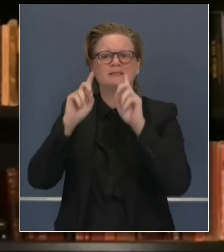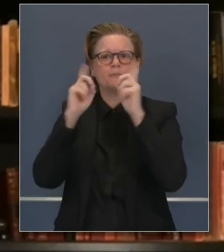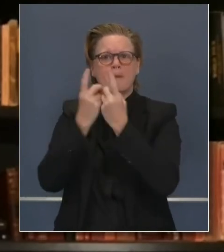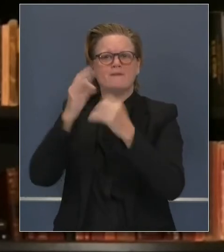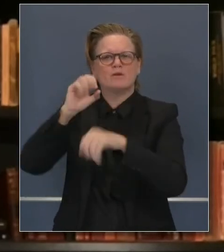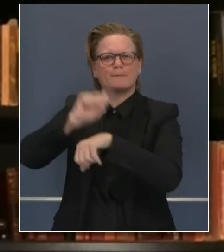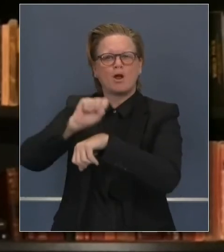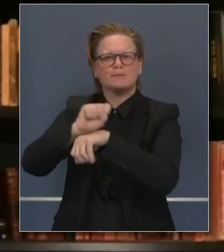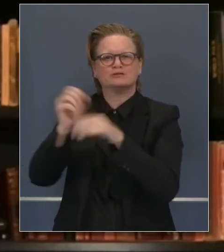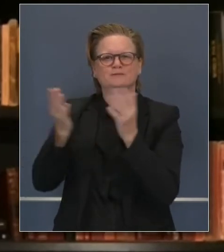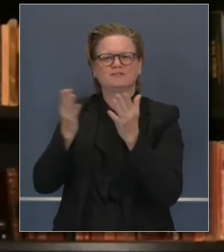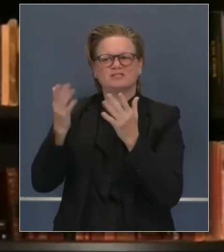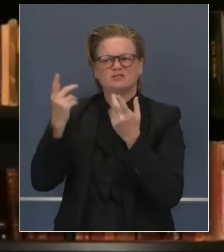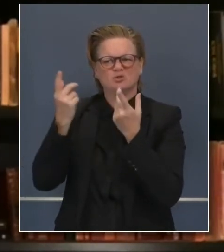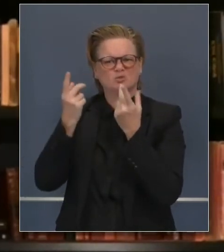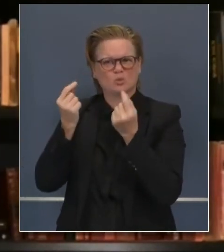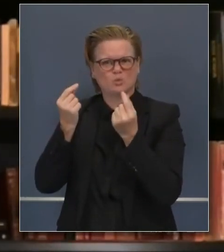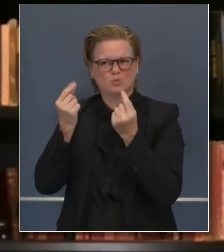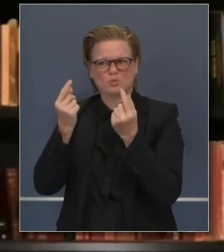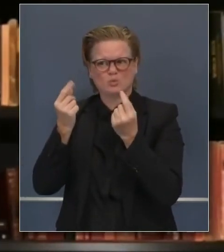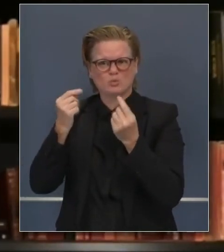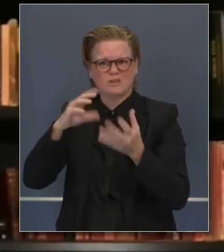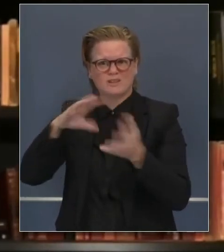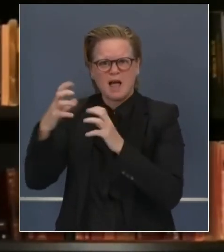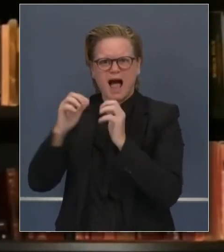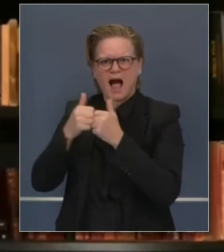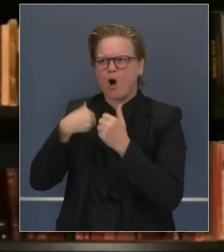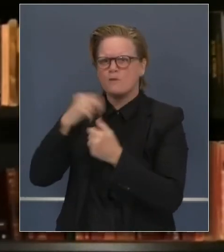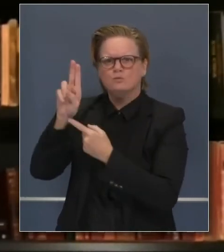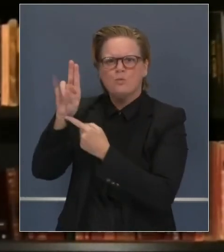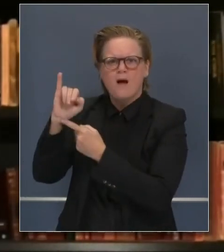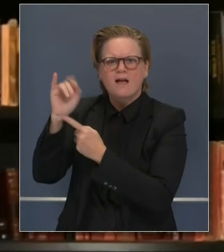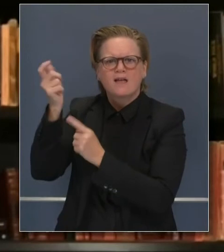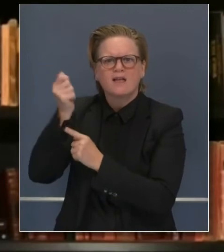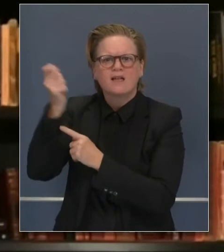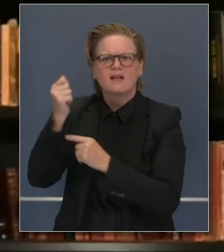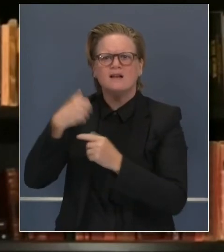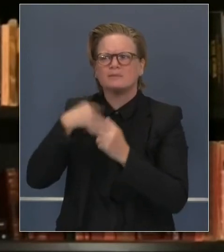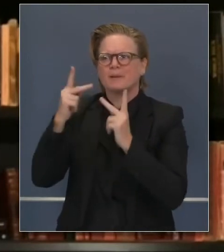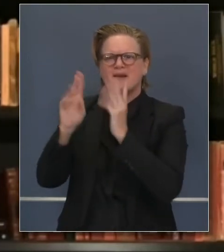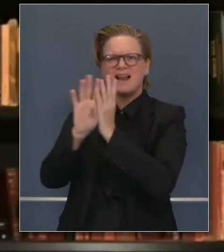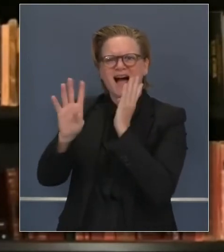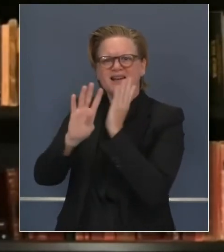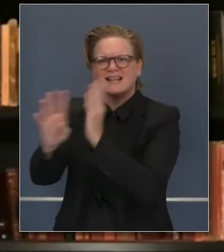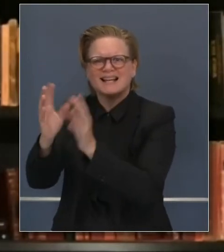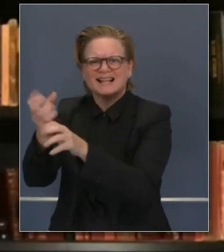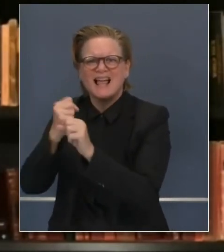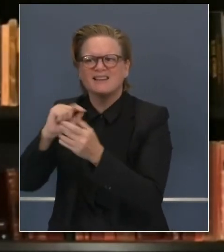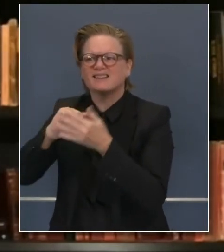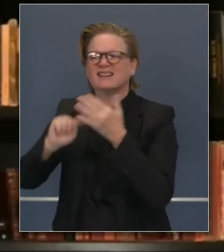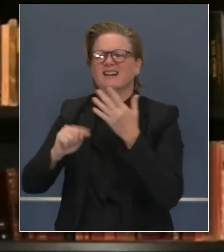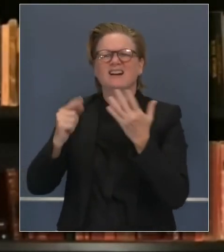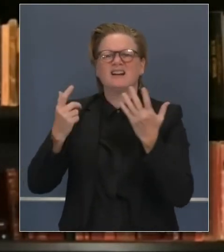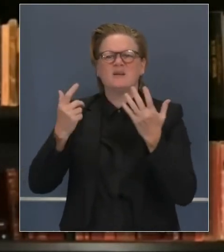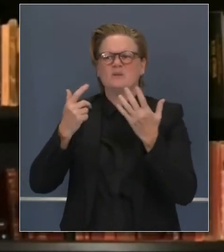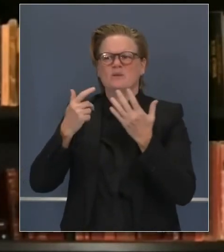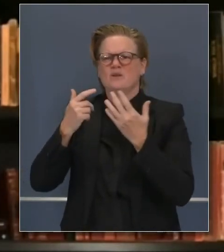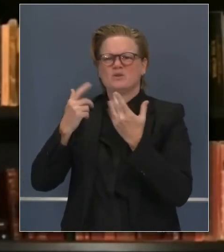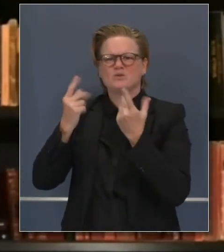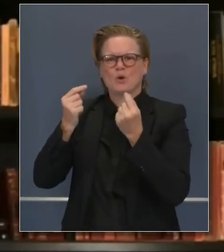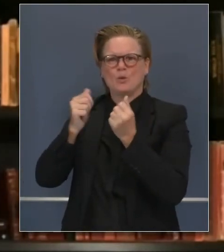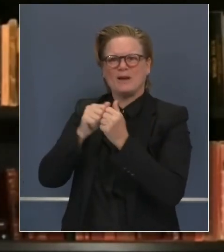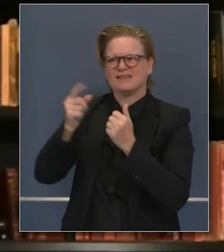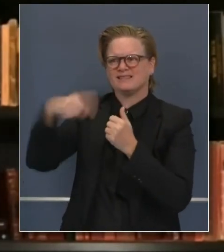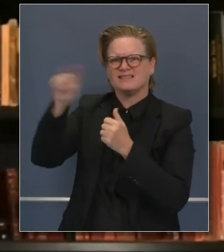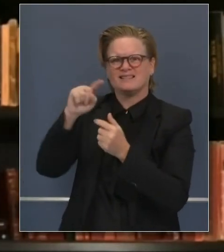There are people still waiting for money. Claims are going up. What are you going to do to make sure that these people who may lose their jobs once